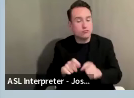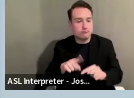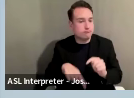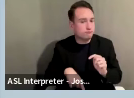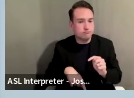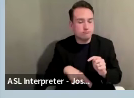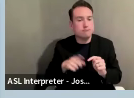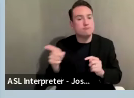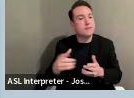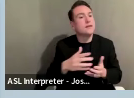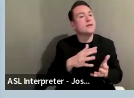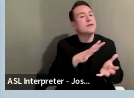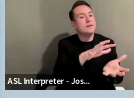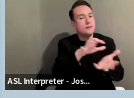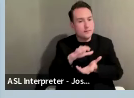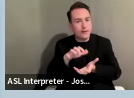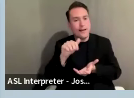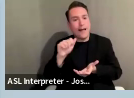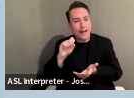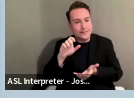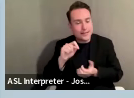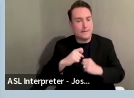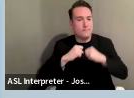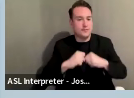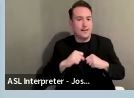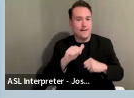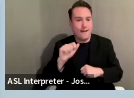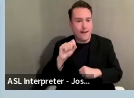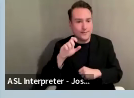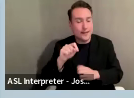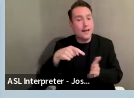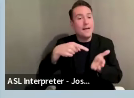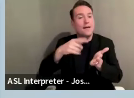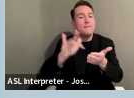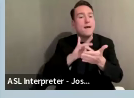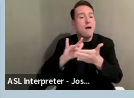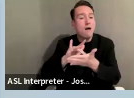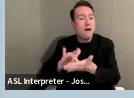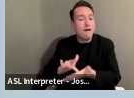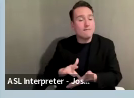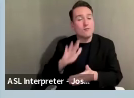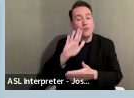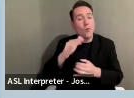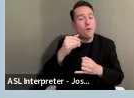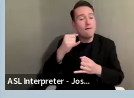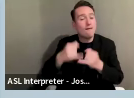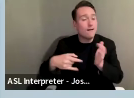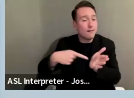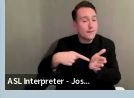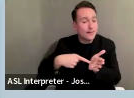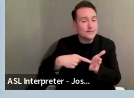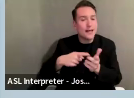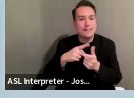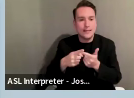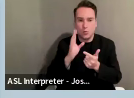gather the assets, they protect the assets, they will pay final bills, and then they will eventually distribute assets according